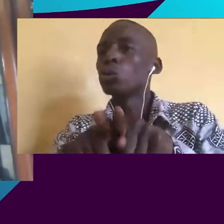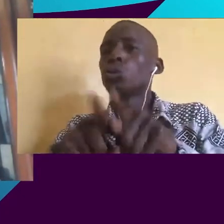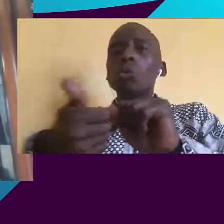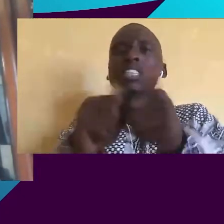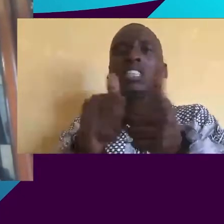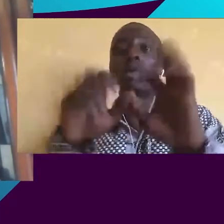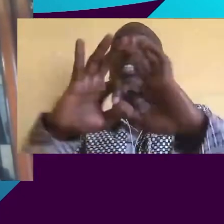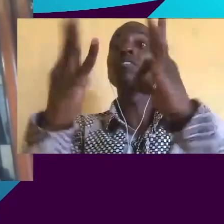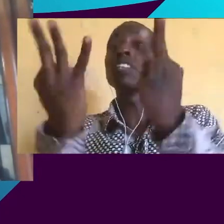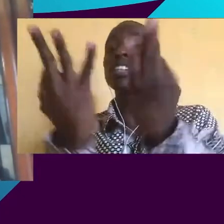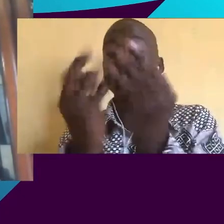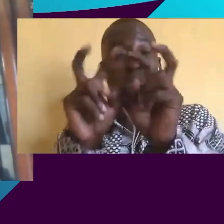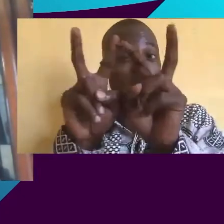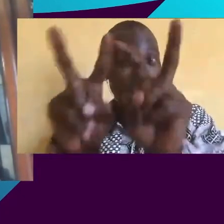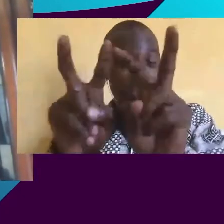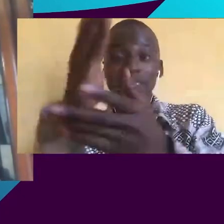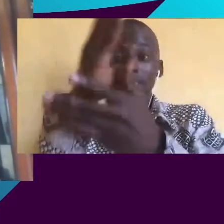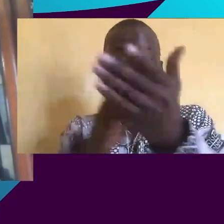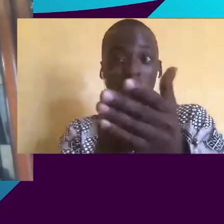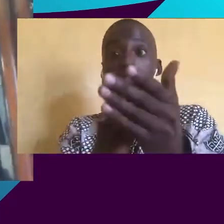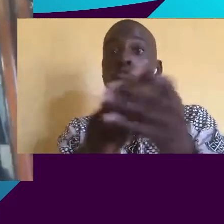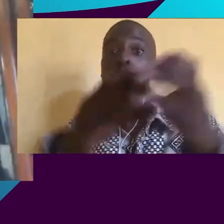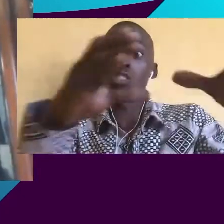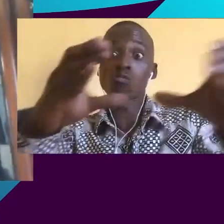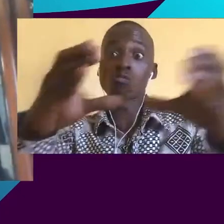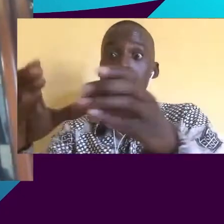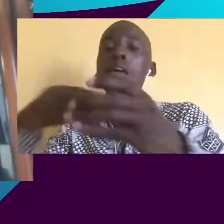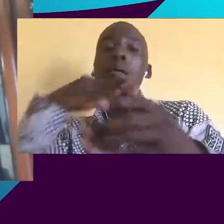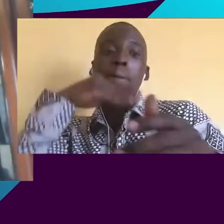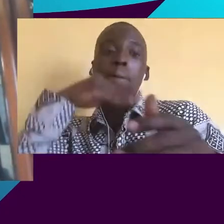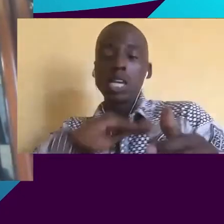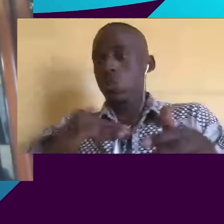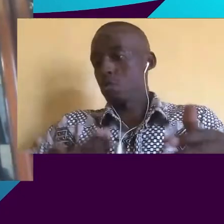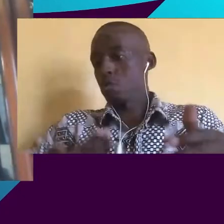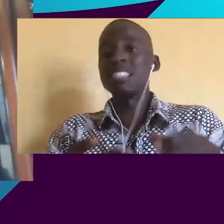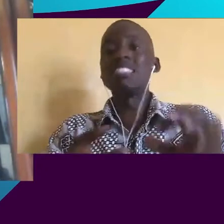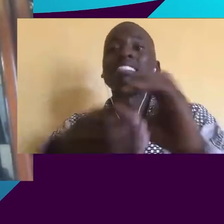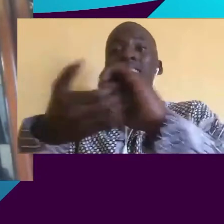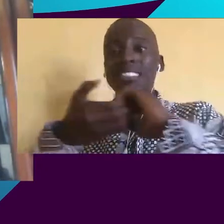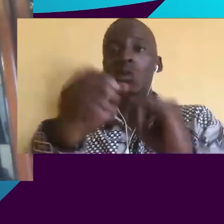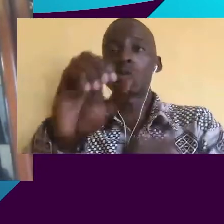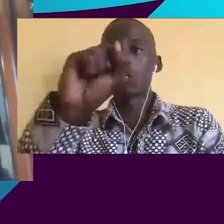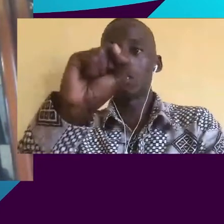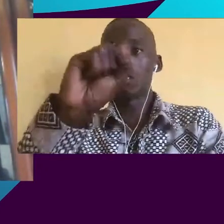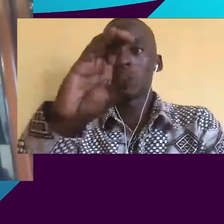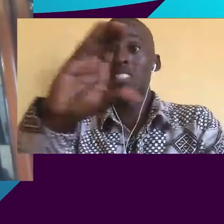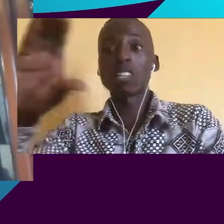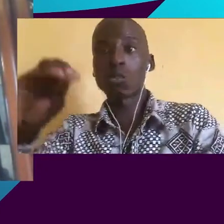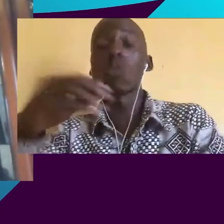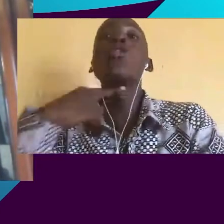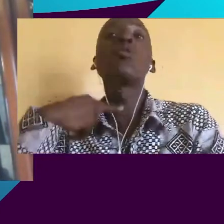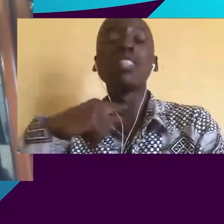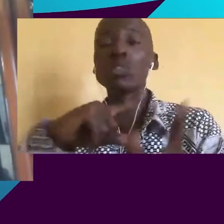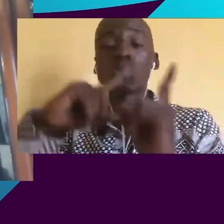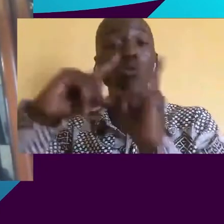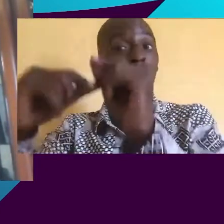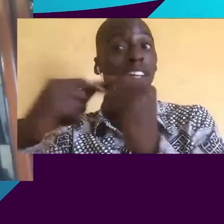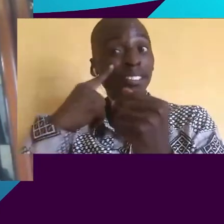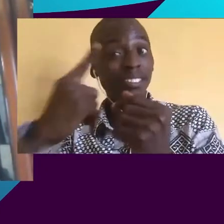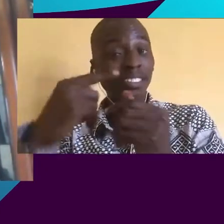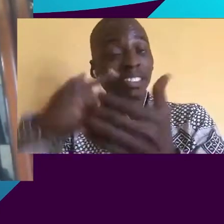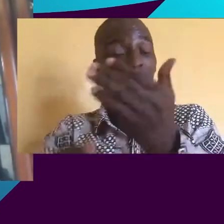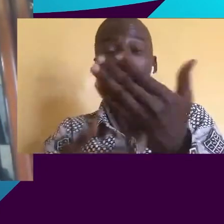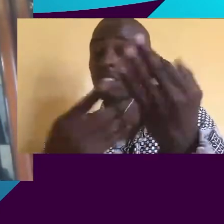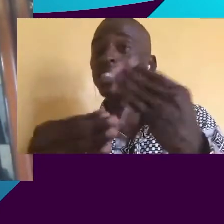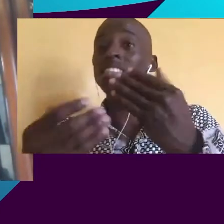looking at some of the groups that are out there, male, female, these circles that we are talking about. We need just to go there and you say, in whatever you're saving, could